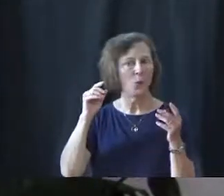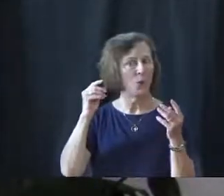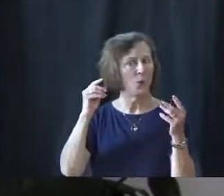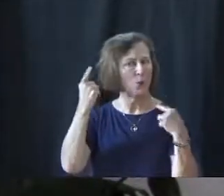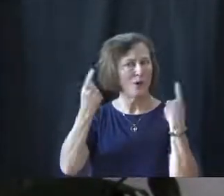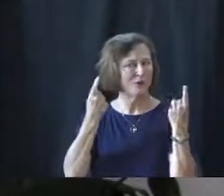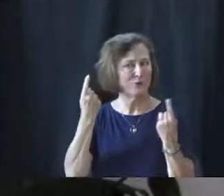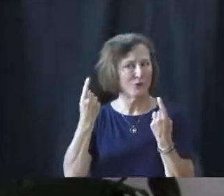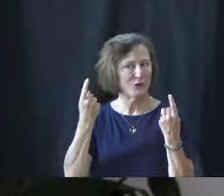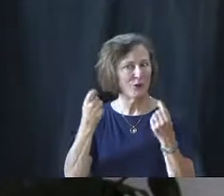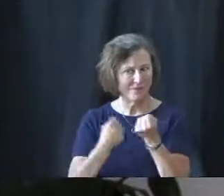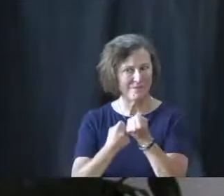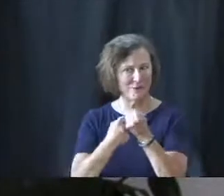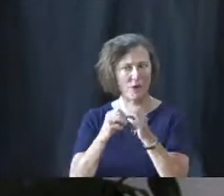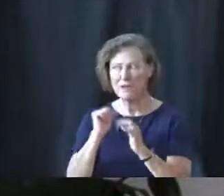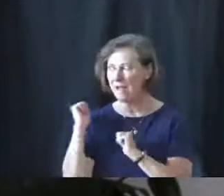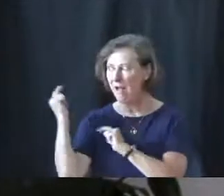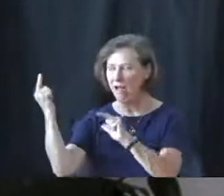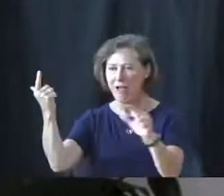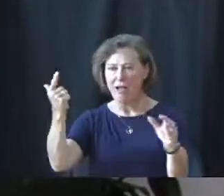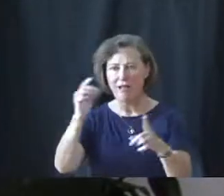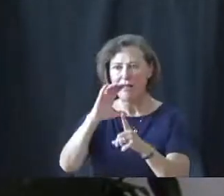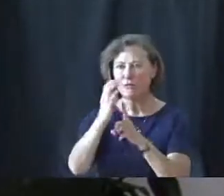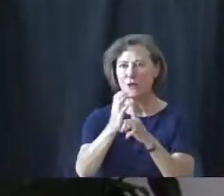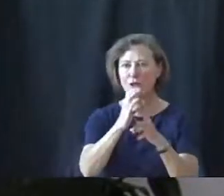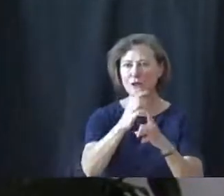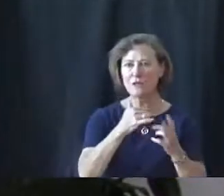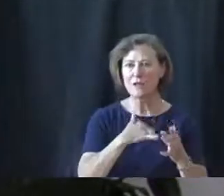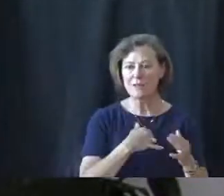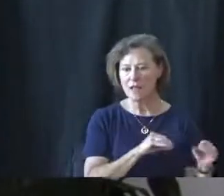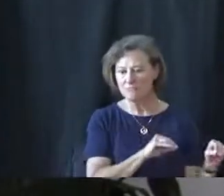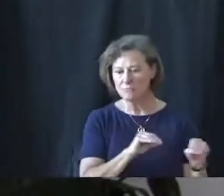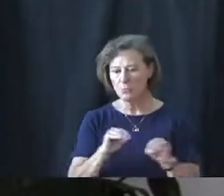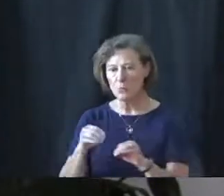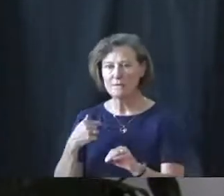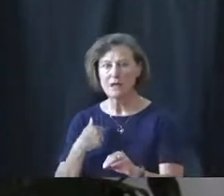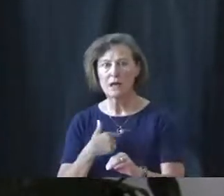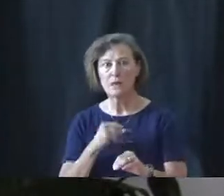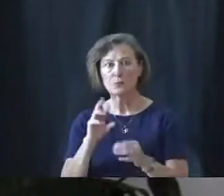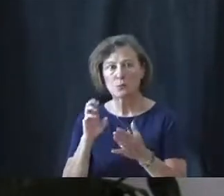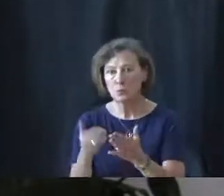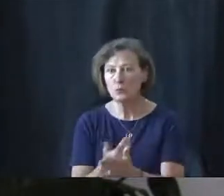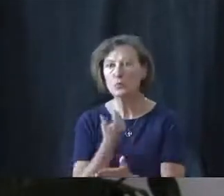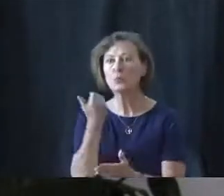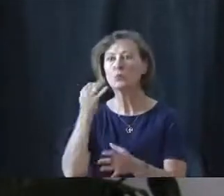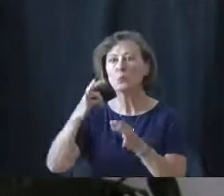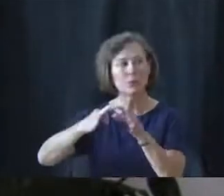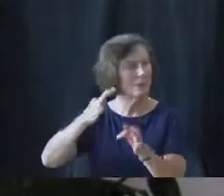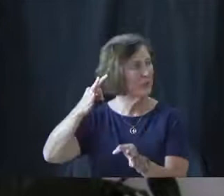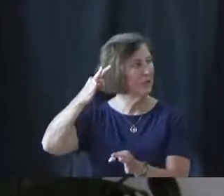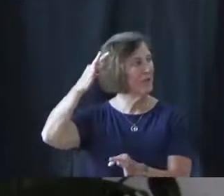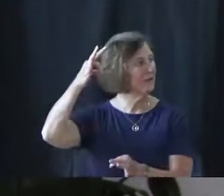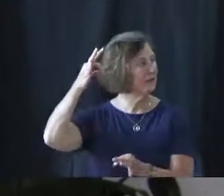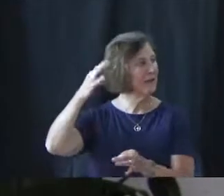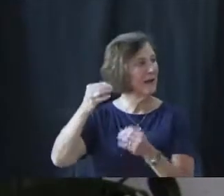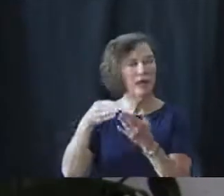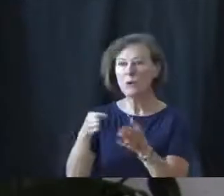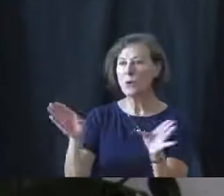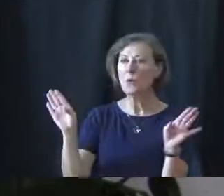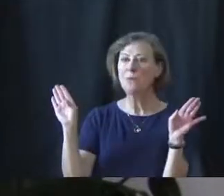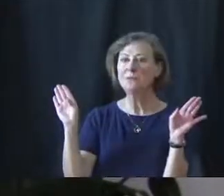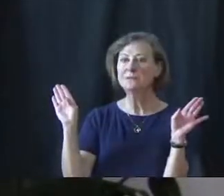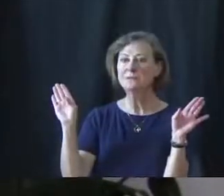all cultures, which moves us to a renewal of the spirit and an openness to